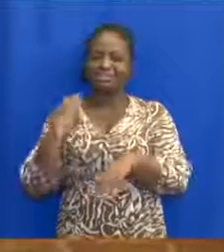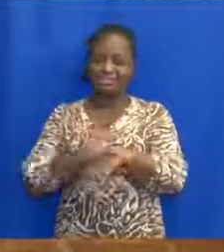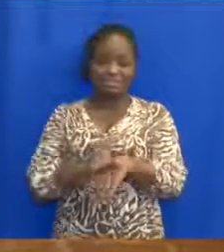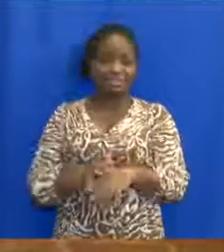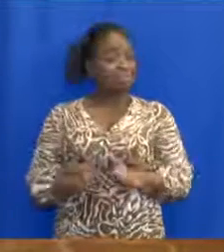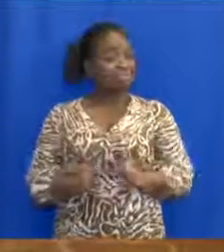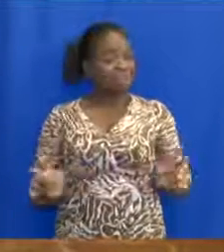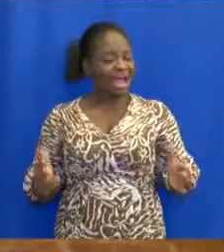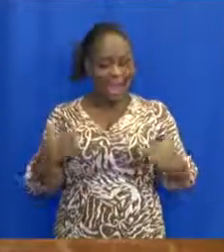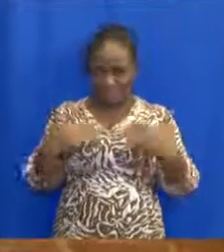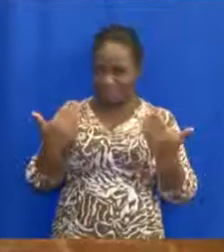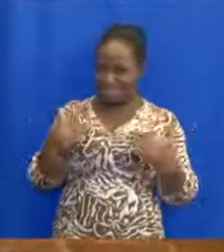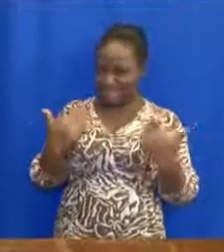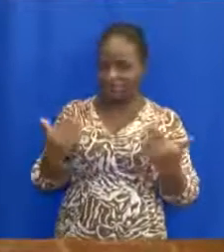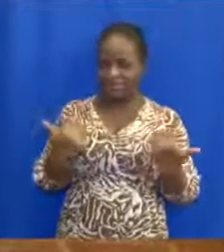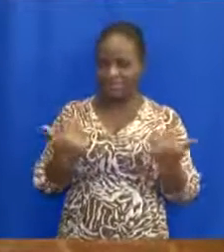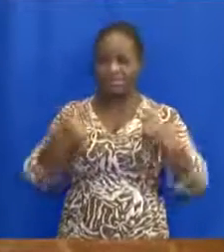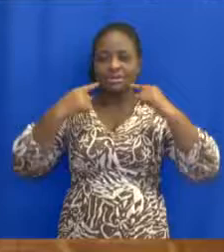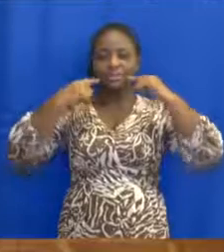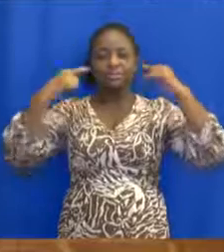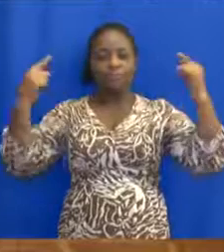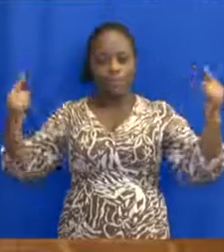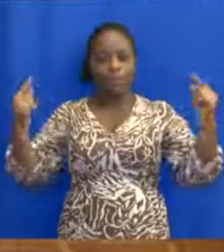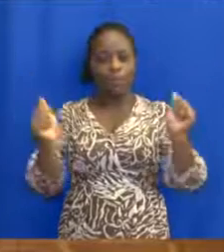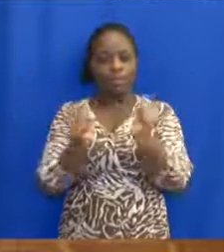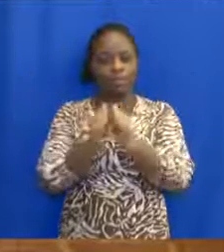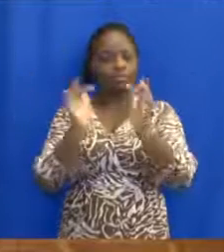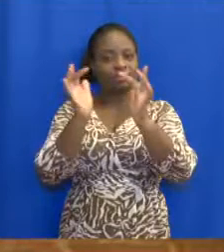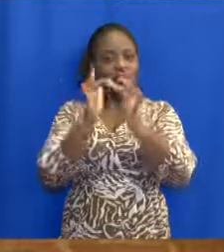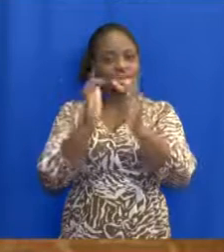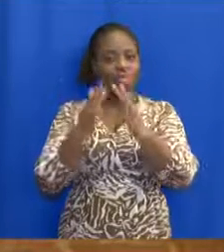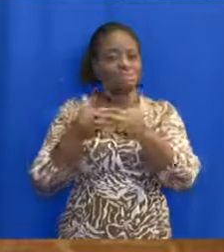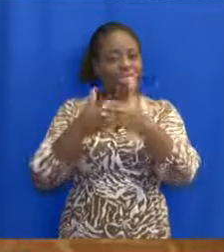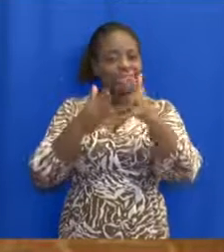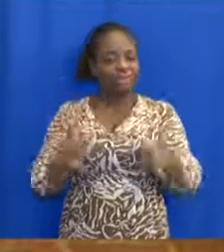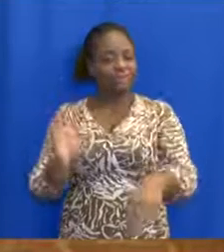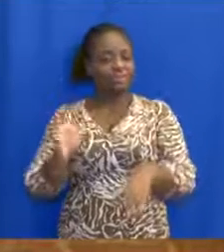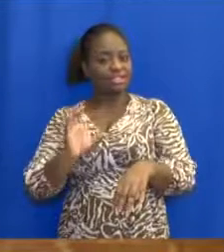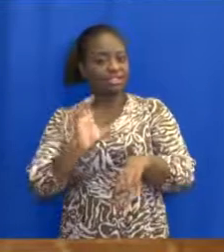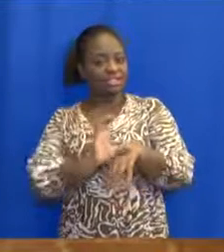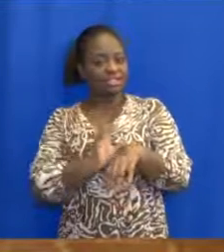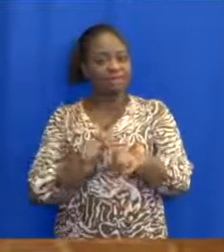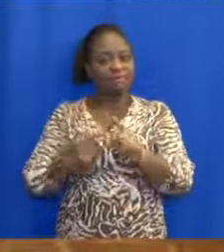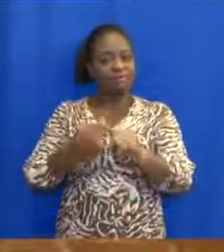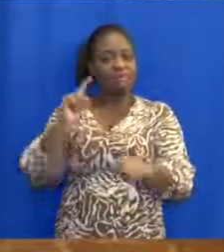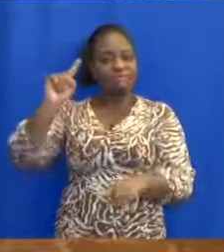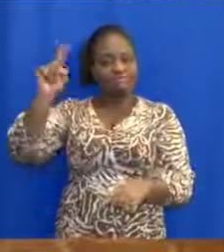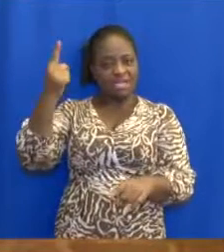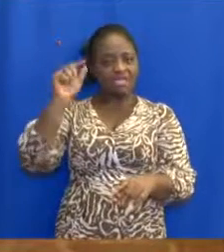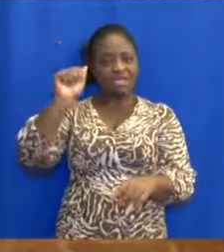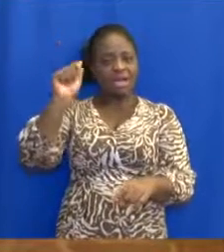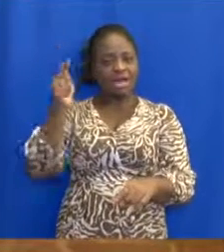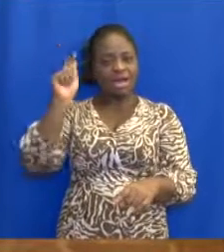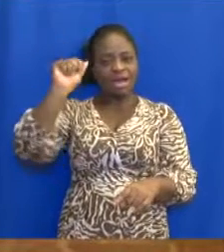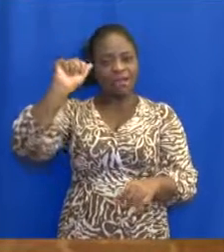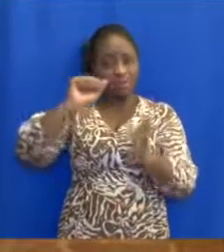I'm therefore very happy to announce that in consultation with our church leaders, from 1st August 2020,